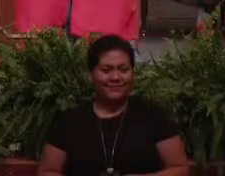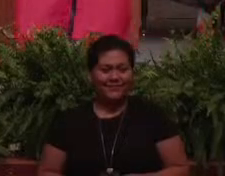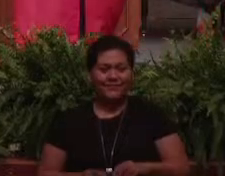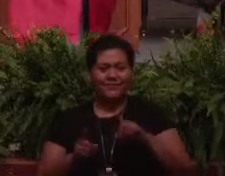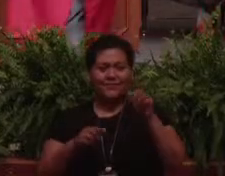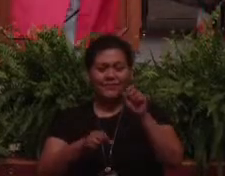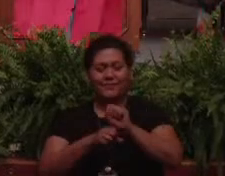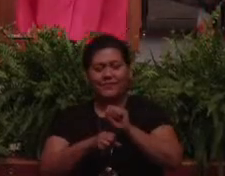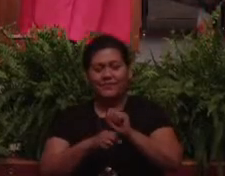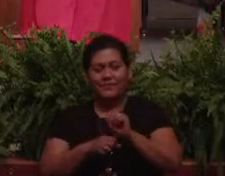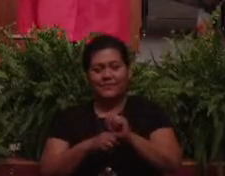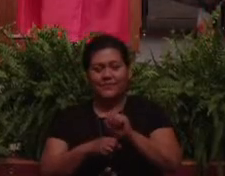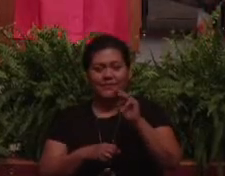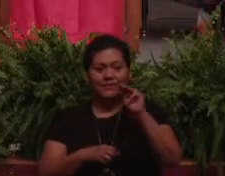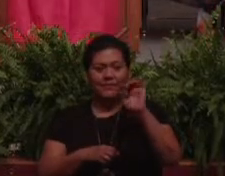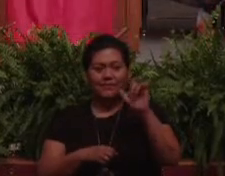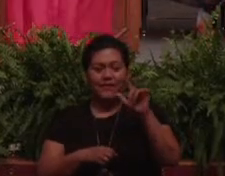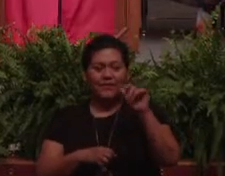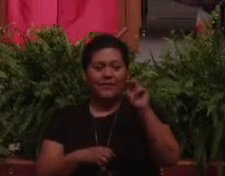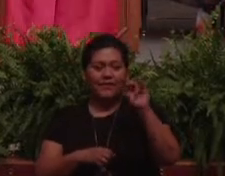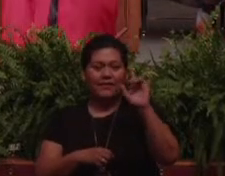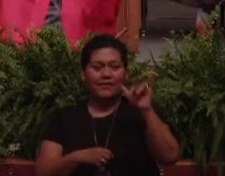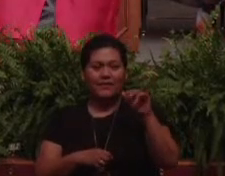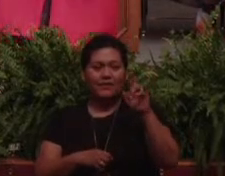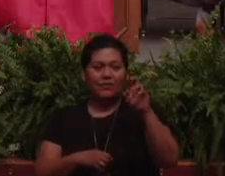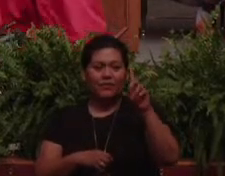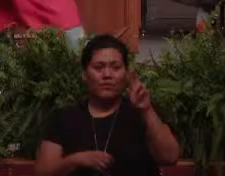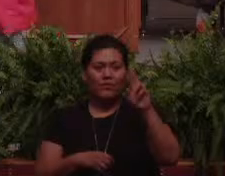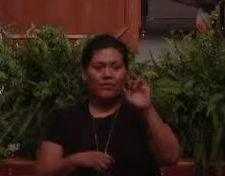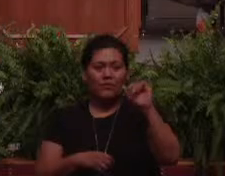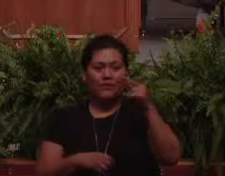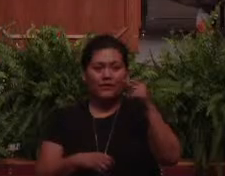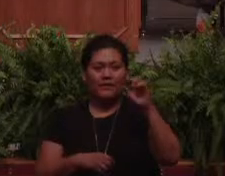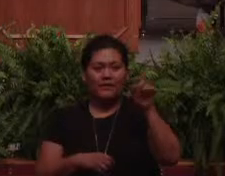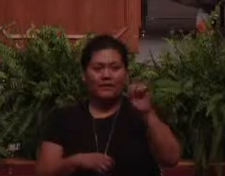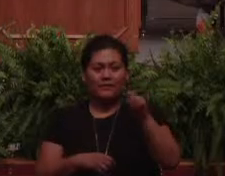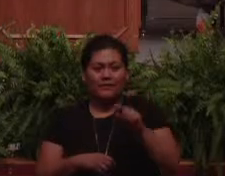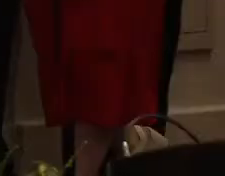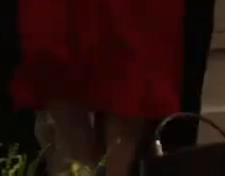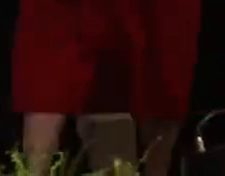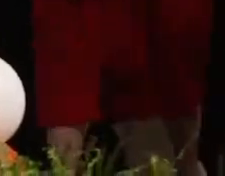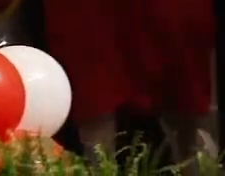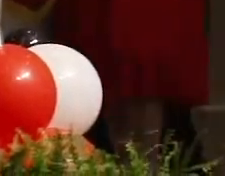Attending the workforce, Michael Anthony Rodriguez.